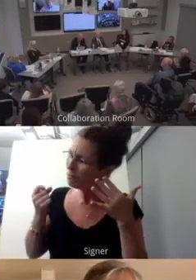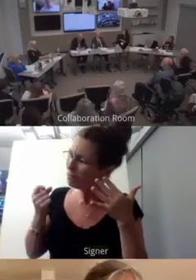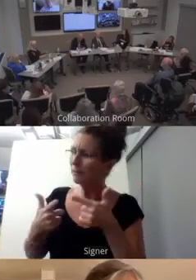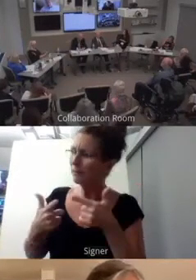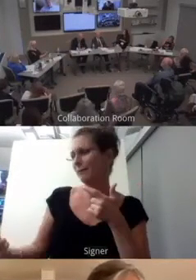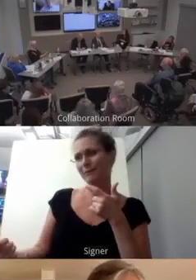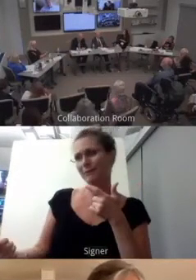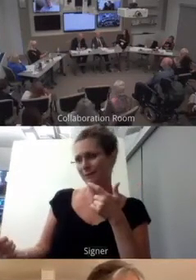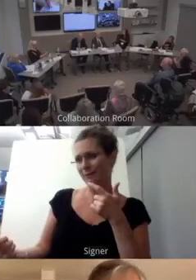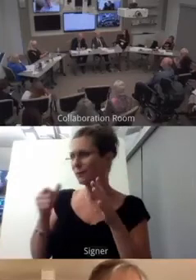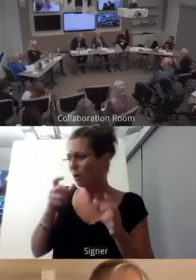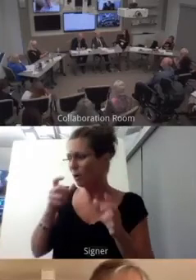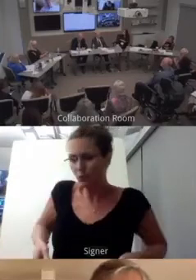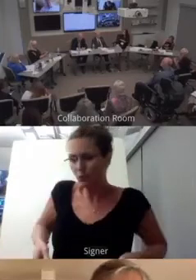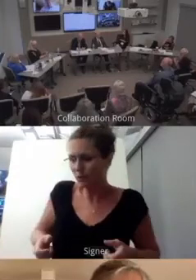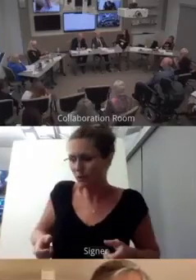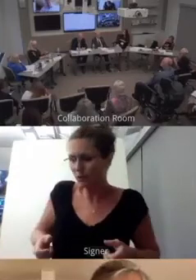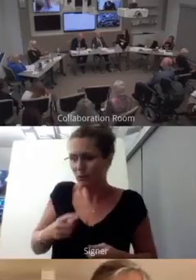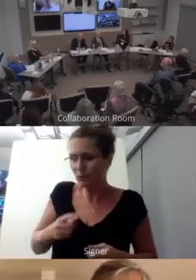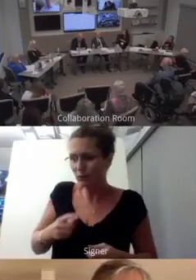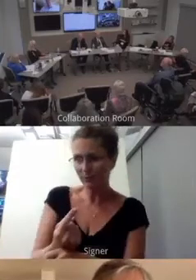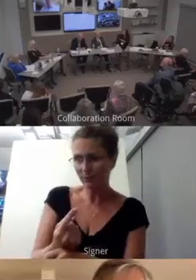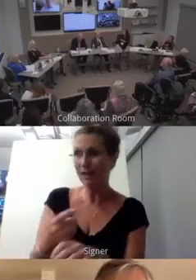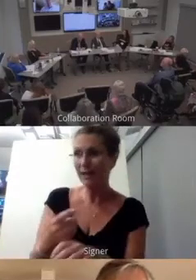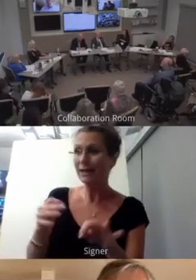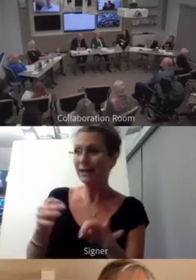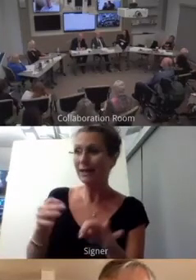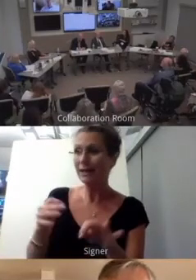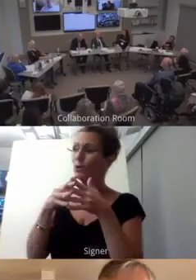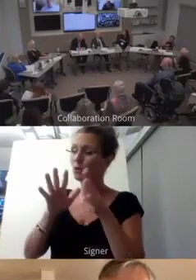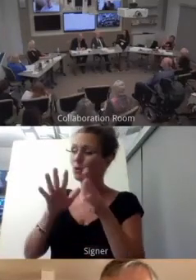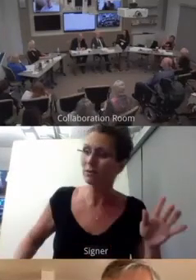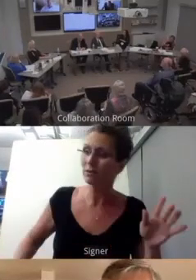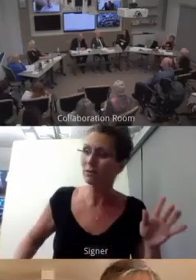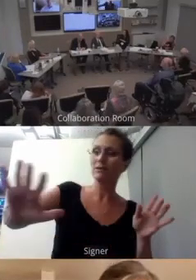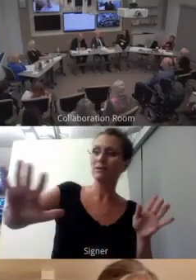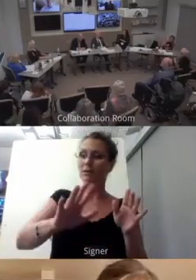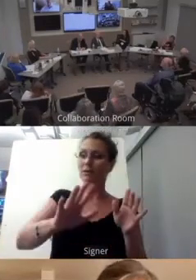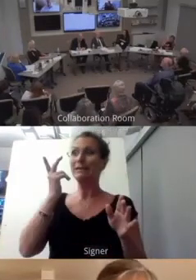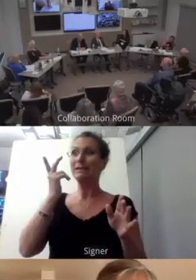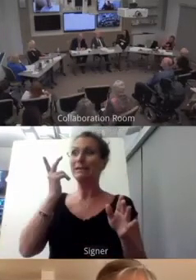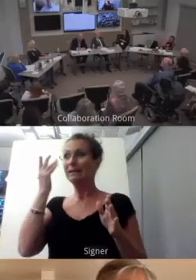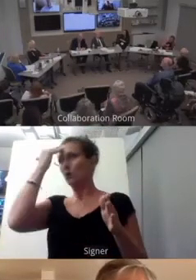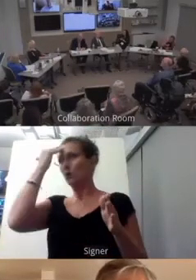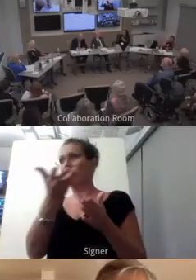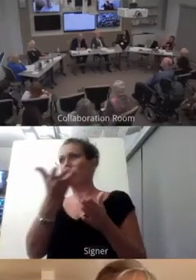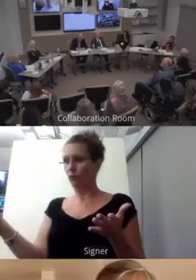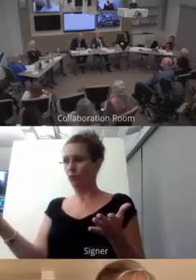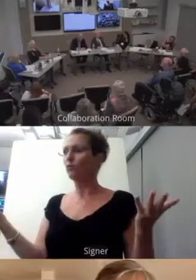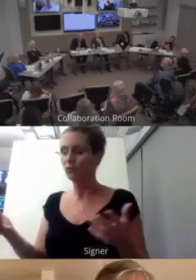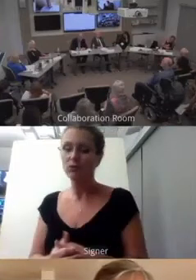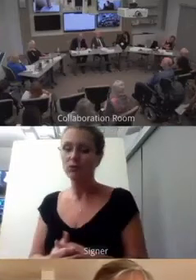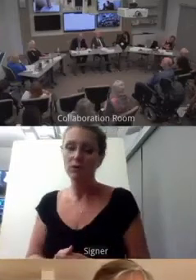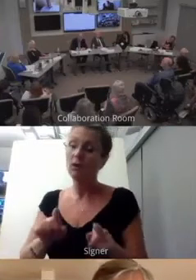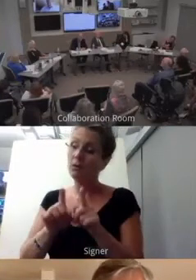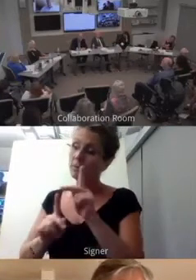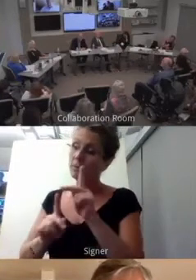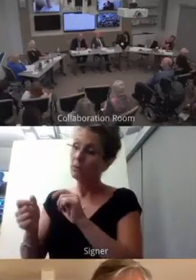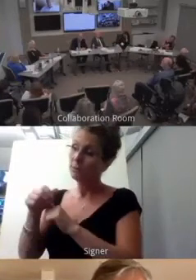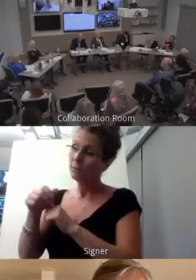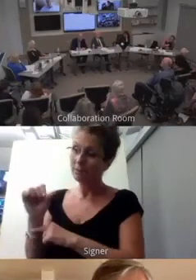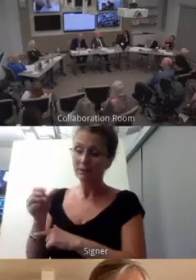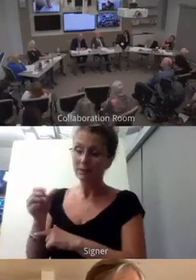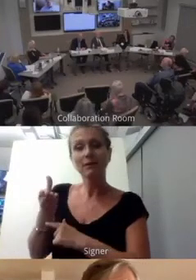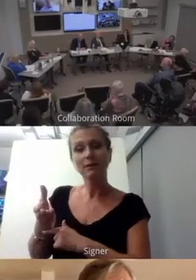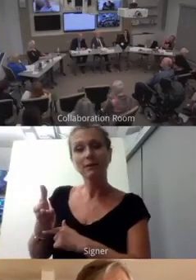was focusing on key issues that were important to people with disabilities as they went about their daily lives. So